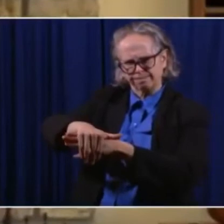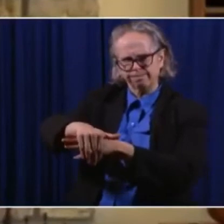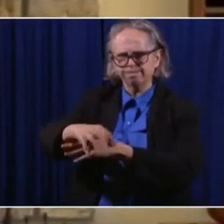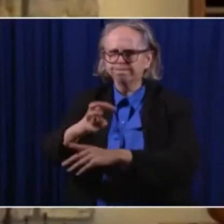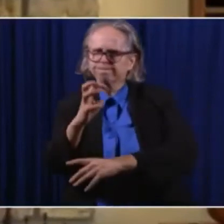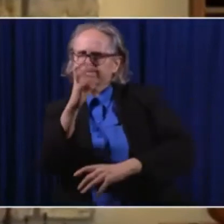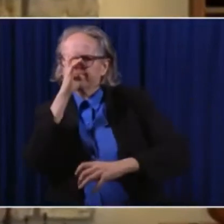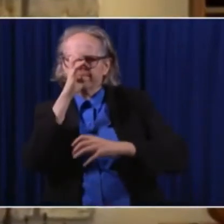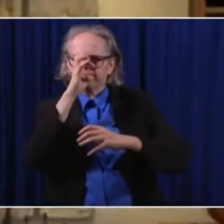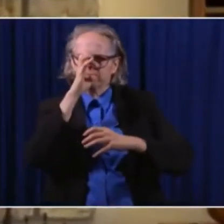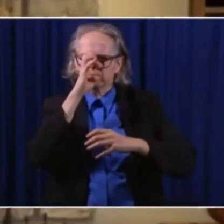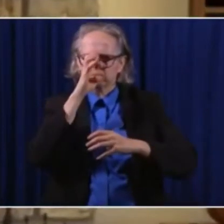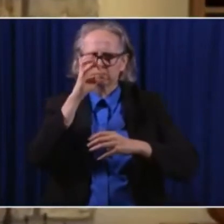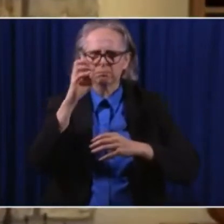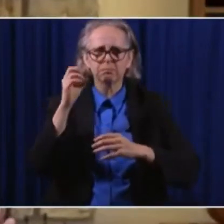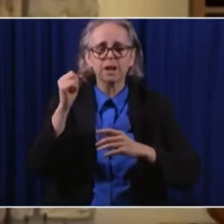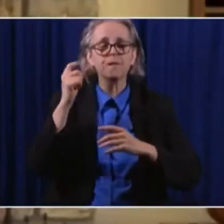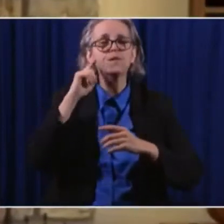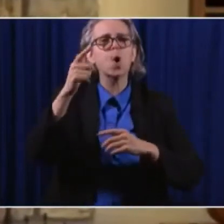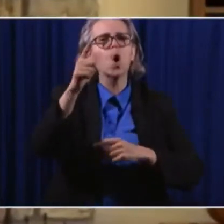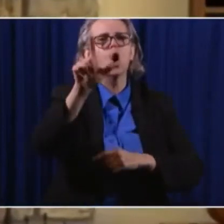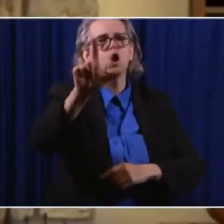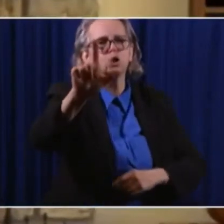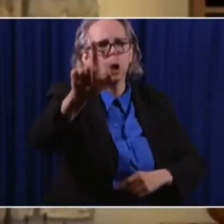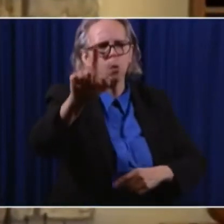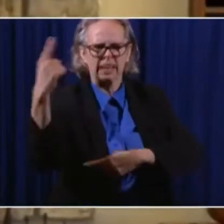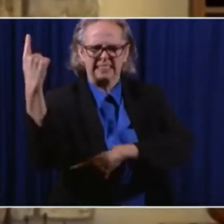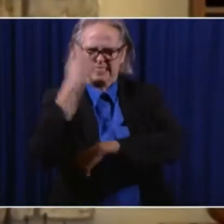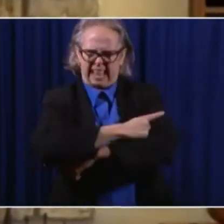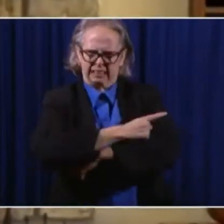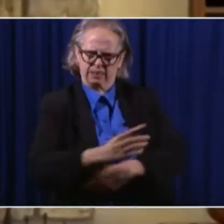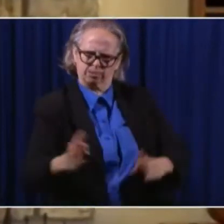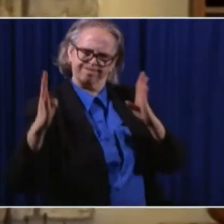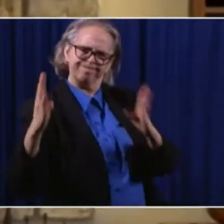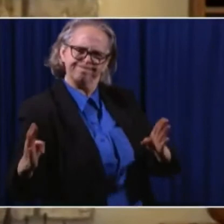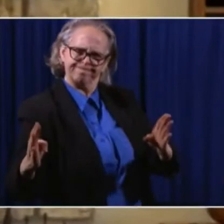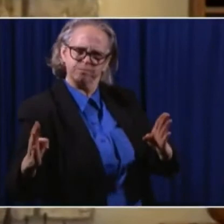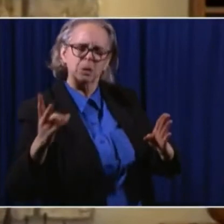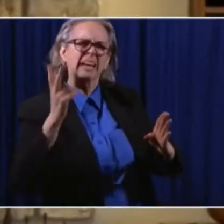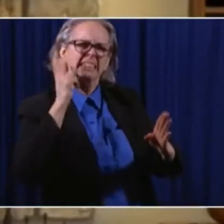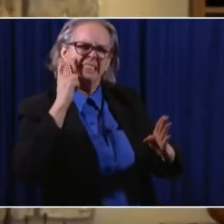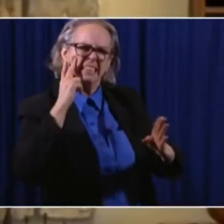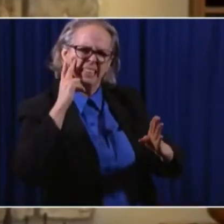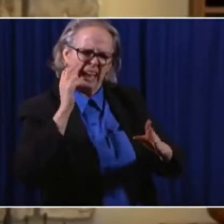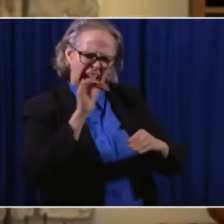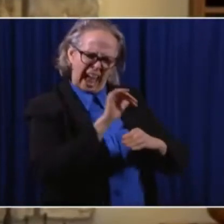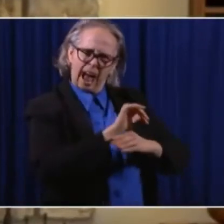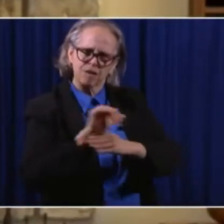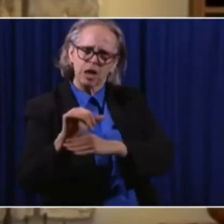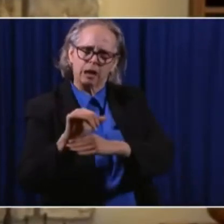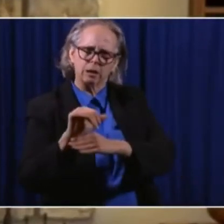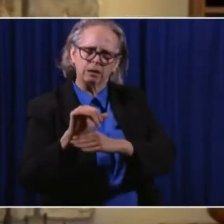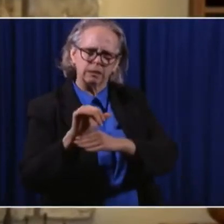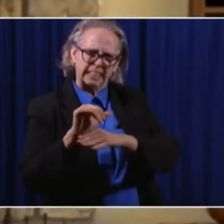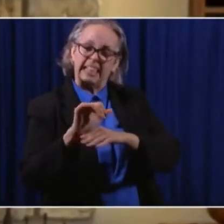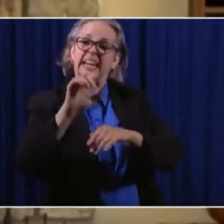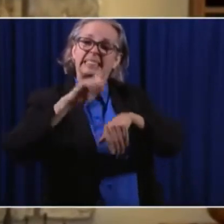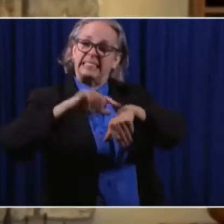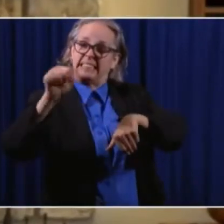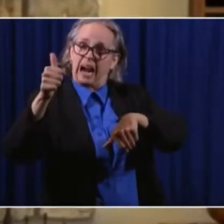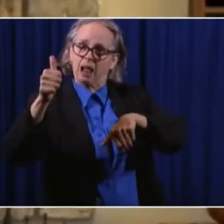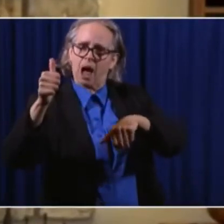doing. For 21 days, 3 weeks, at 10 p.m. retail establishments need to be closed